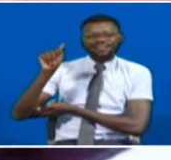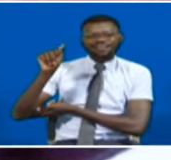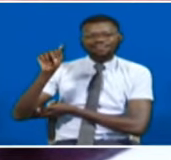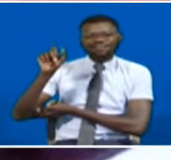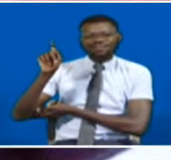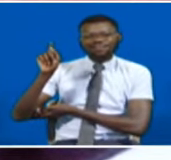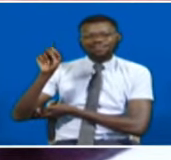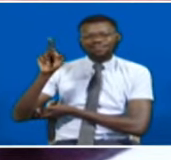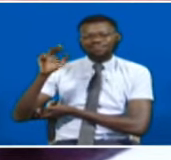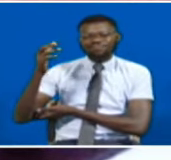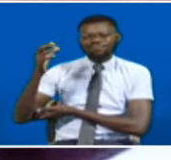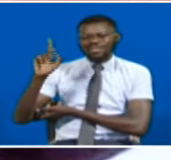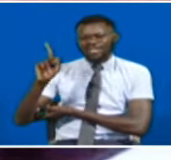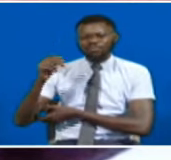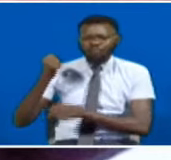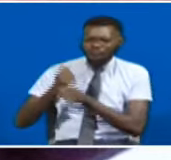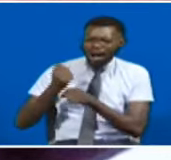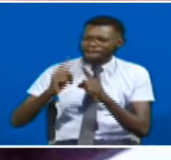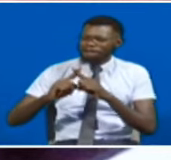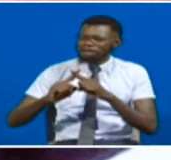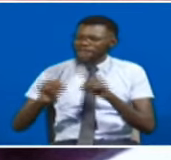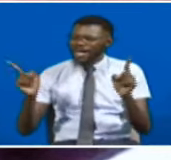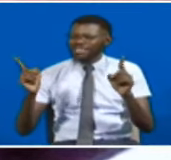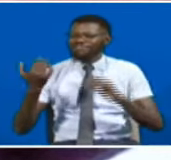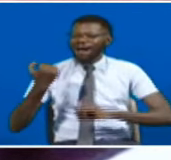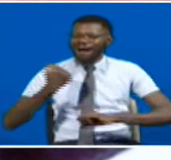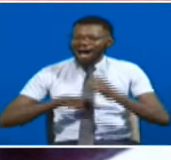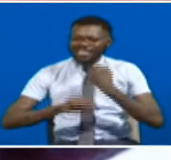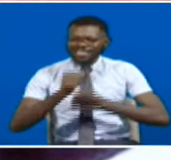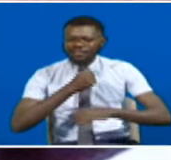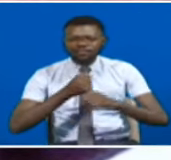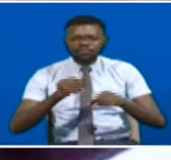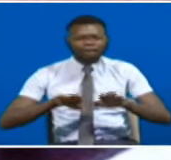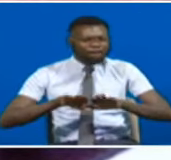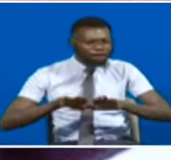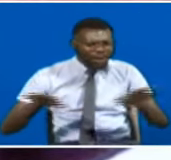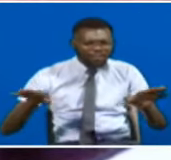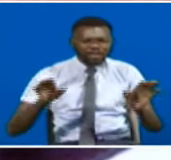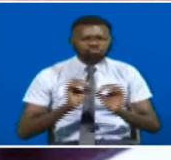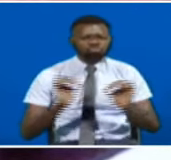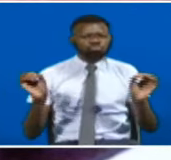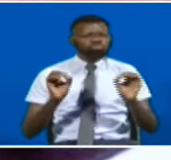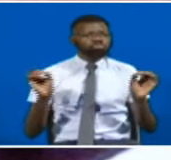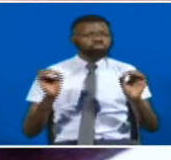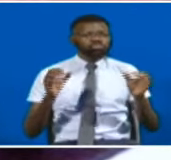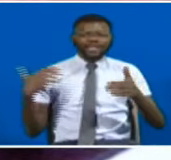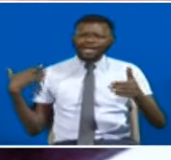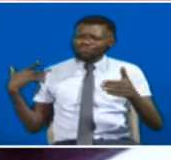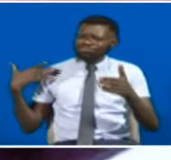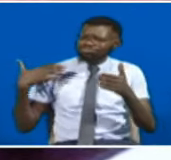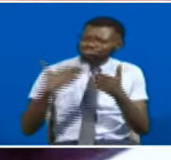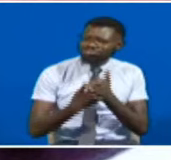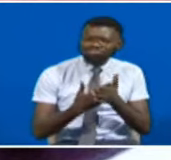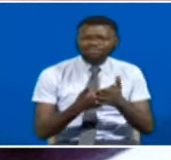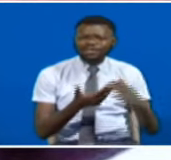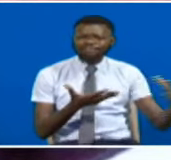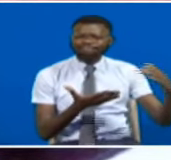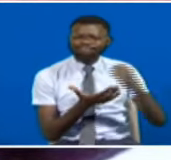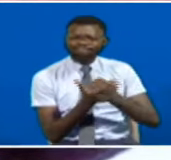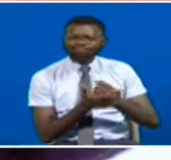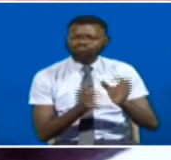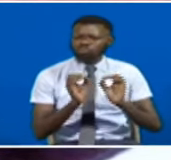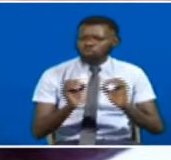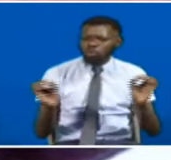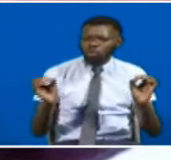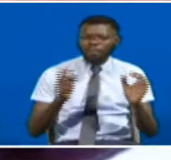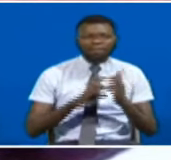Critics, particularly labor relations experts, say the prolonged absence of a substantive office holder poses a threat to